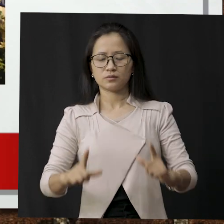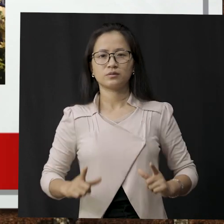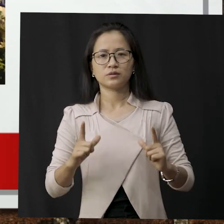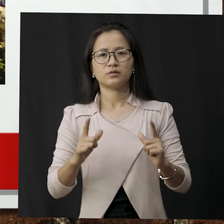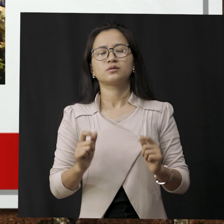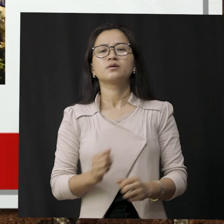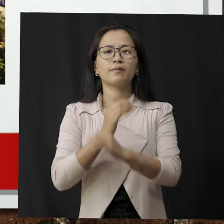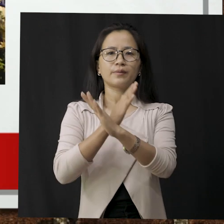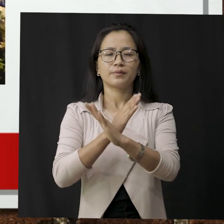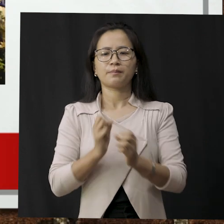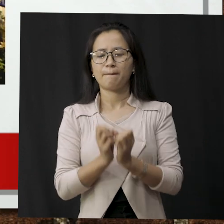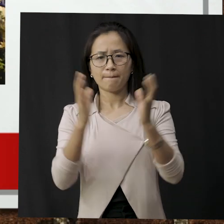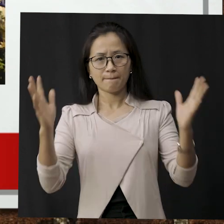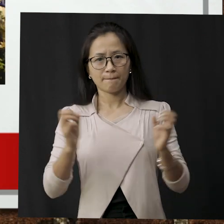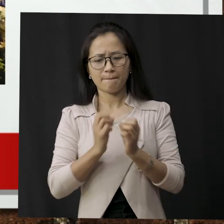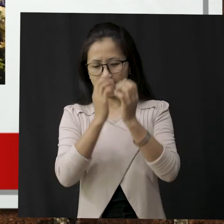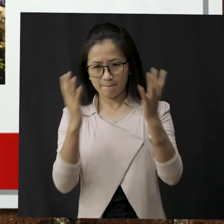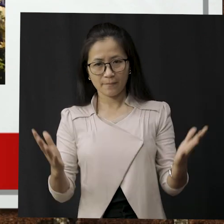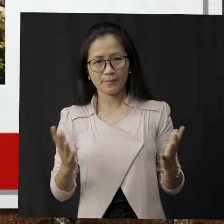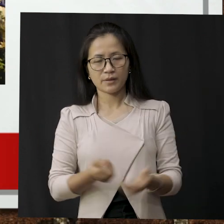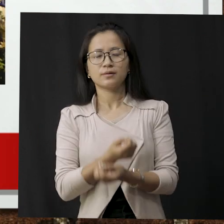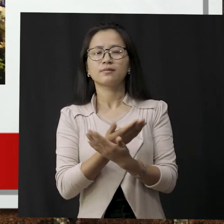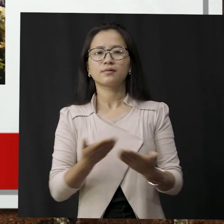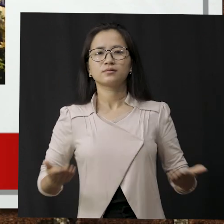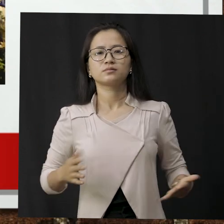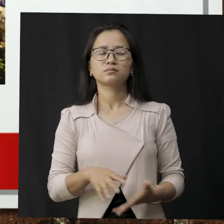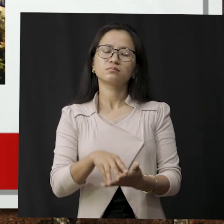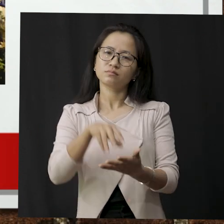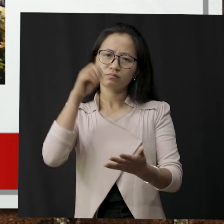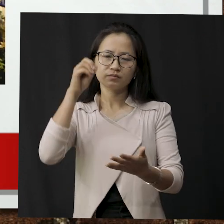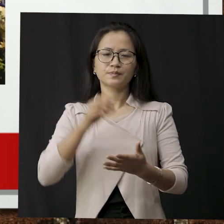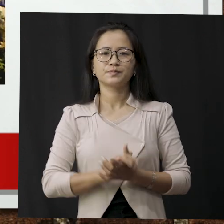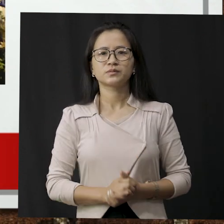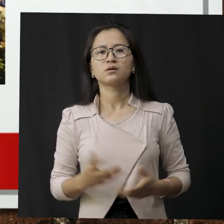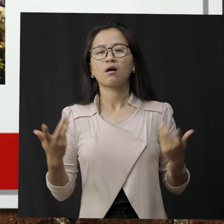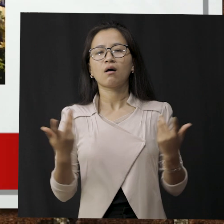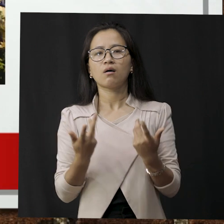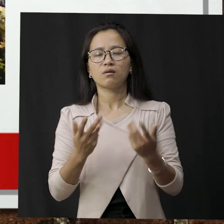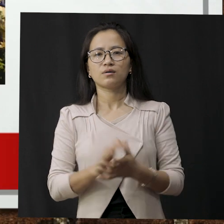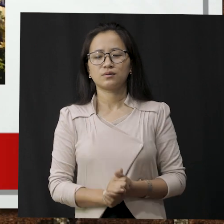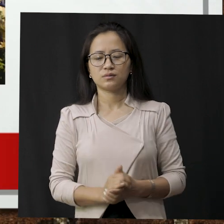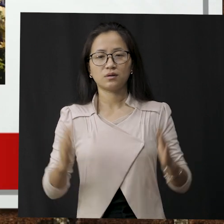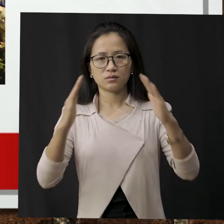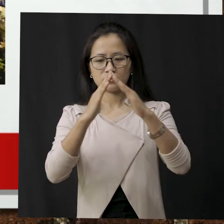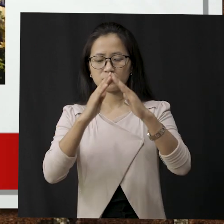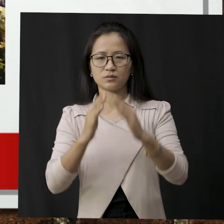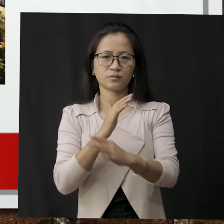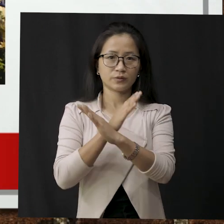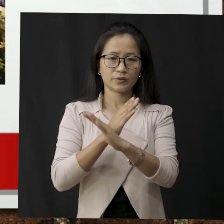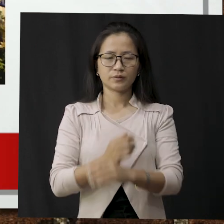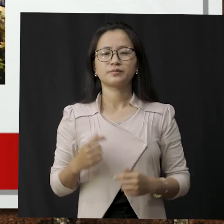protection from many things. So let's learn. Let's see how houses protect us.